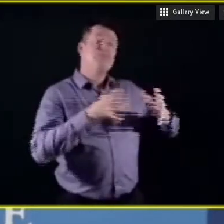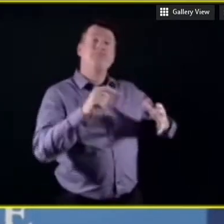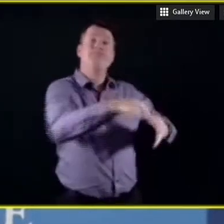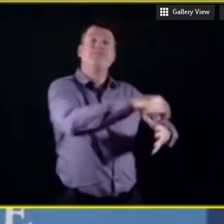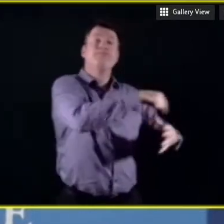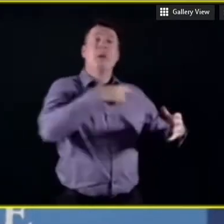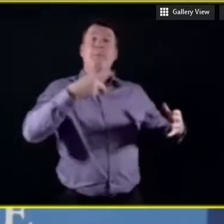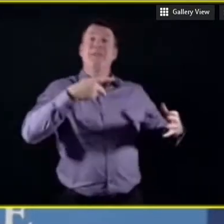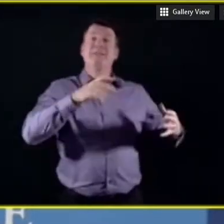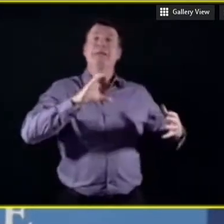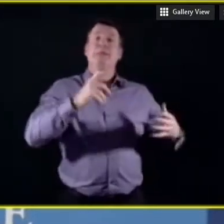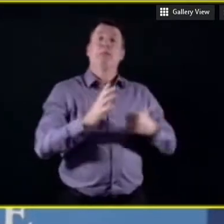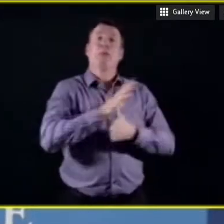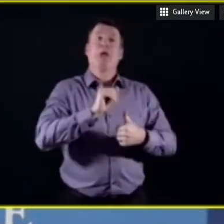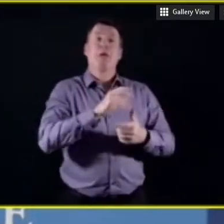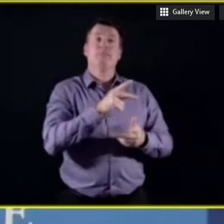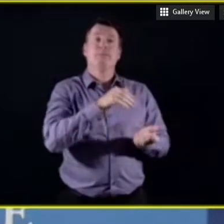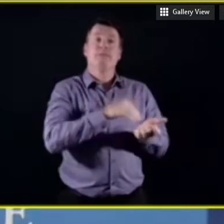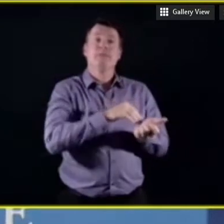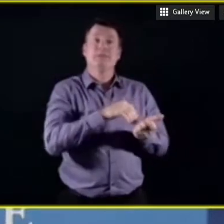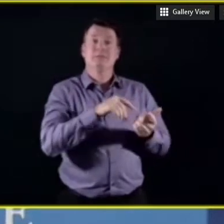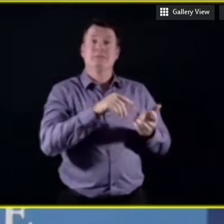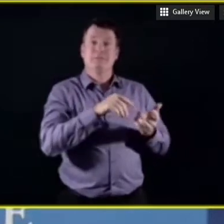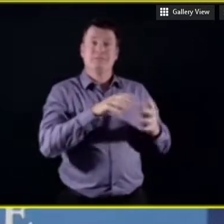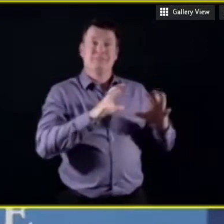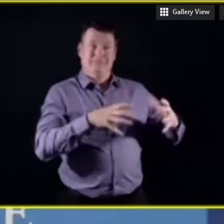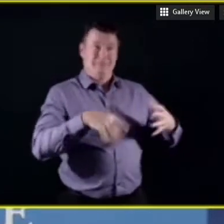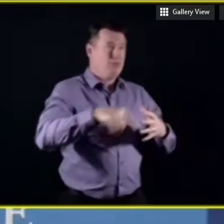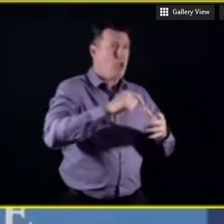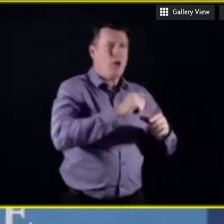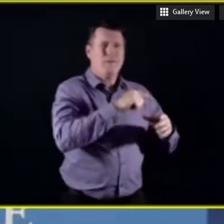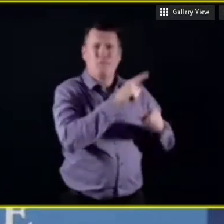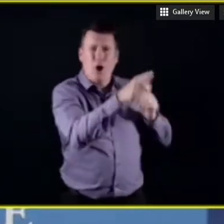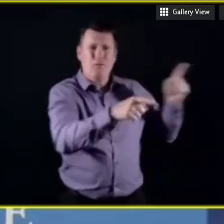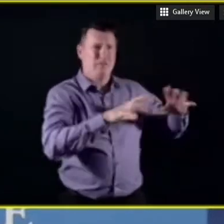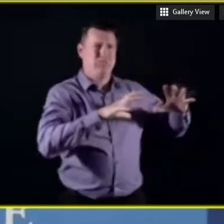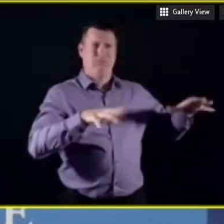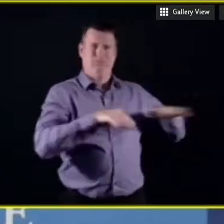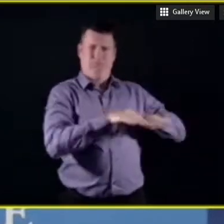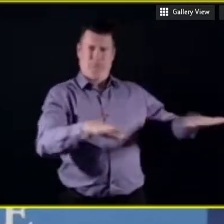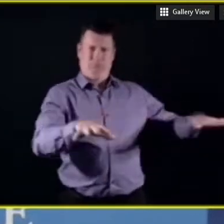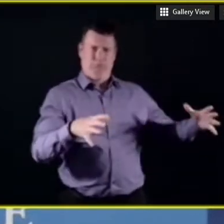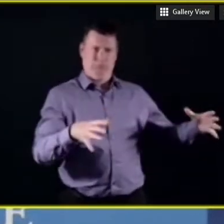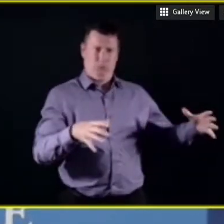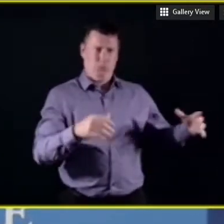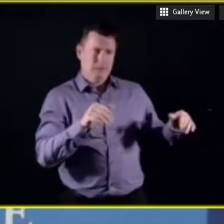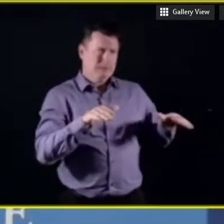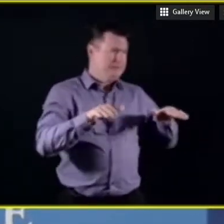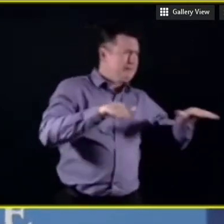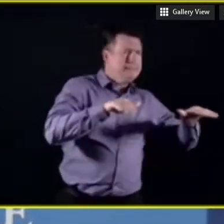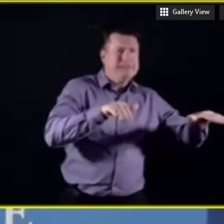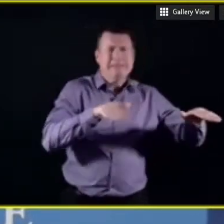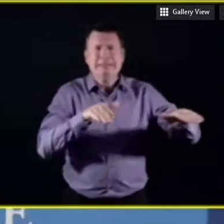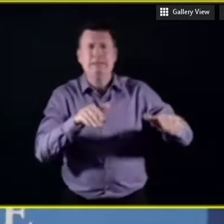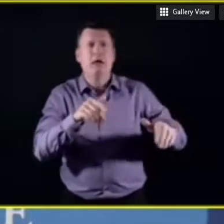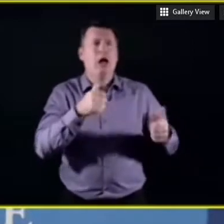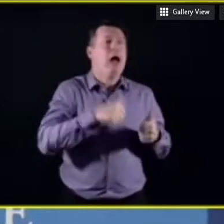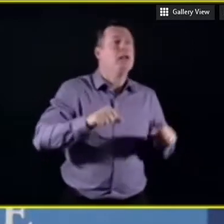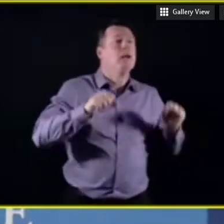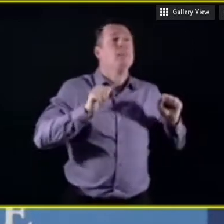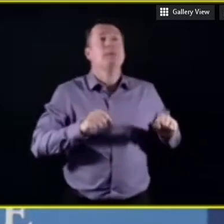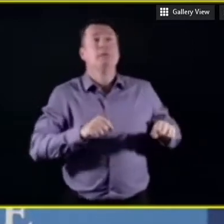asked all of our practices to send their patients with possible COVID-related symptoms to